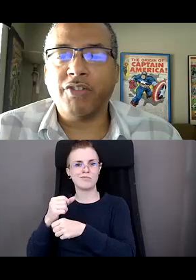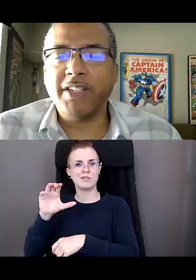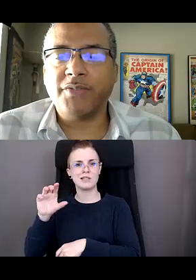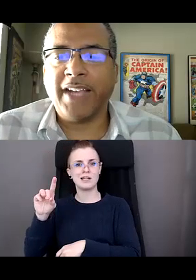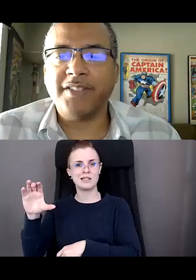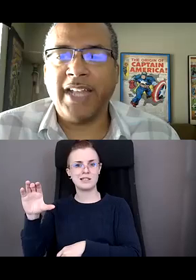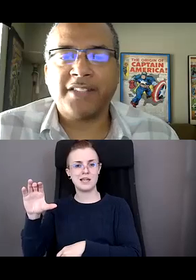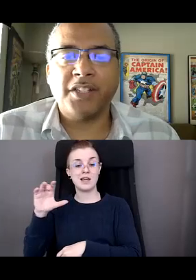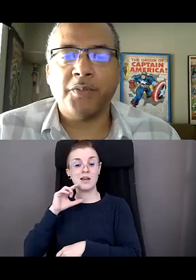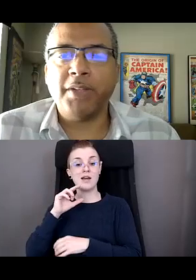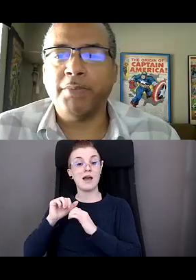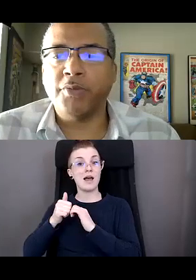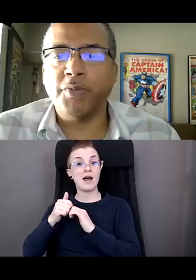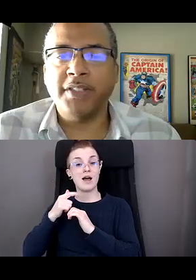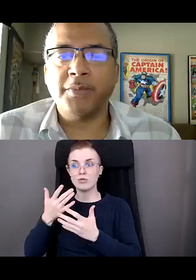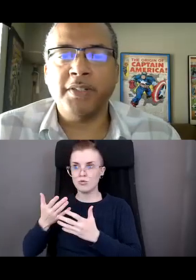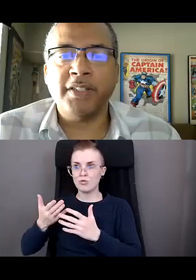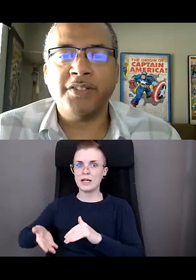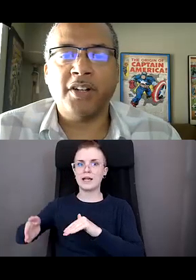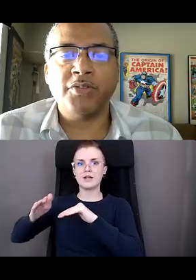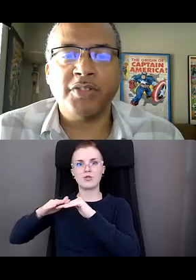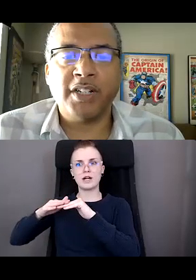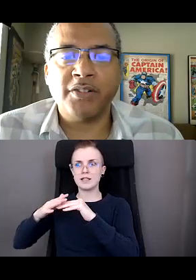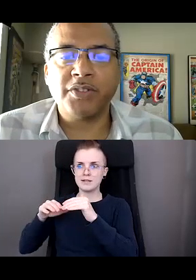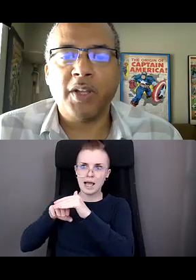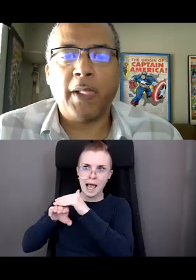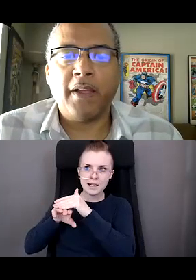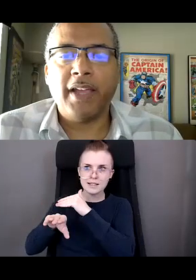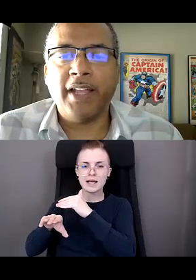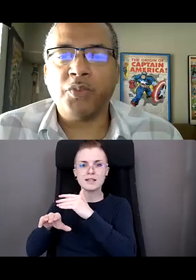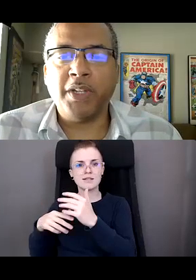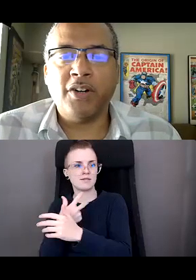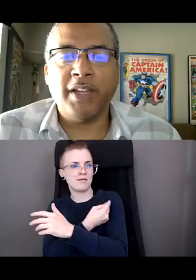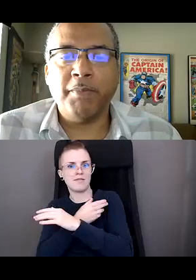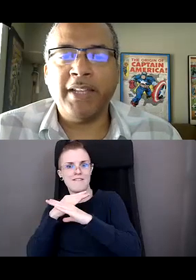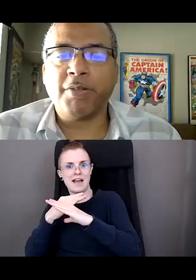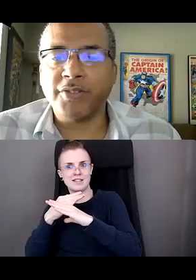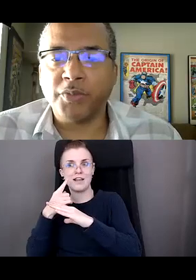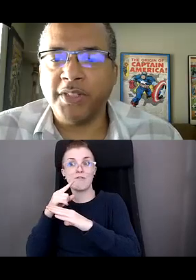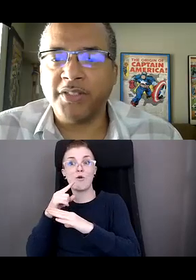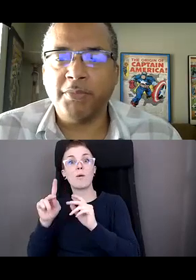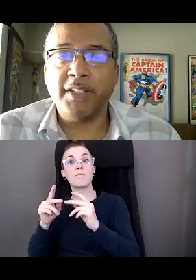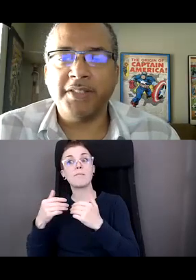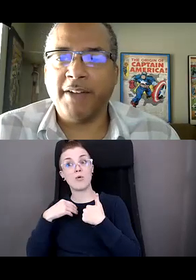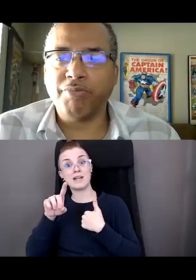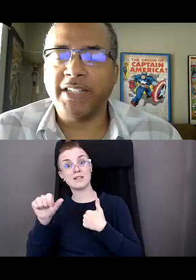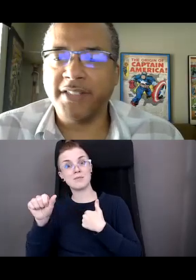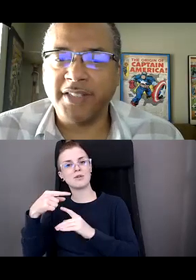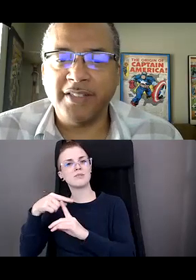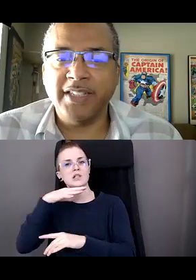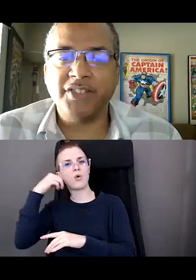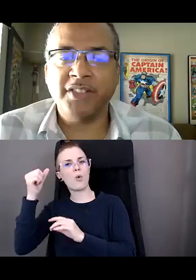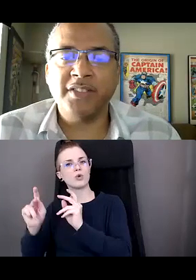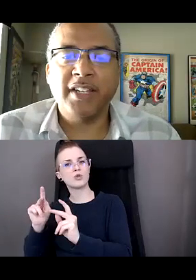to increase vaccine access for people with disabilities and older adults. And as we know that many persons with disabilities have